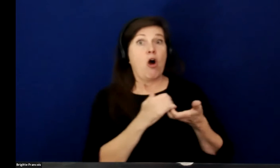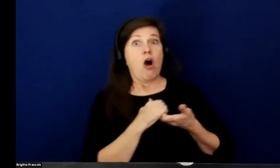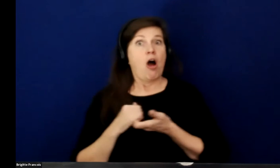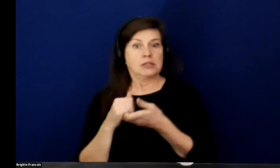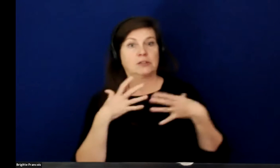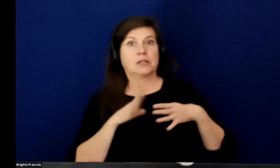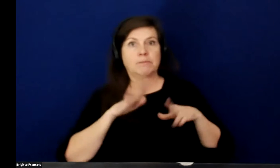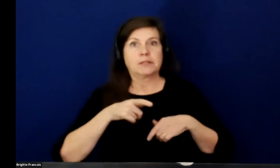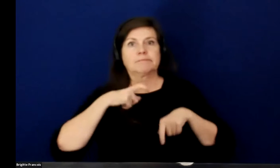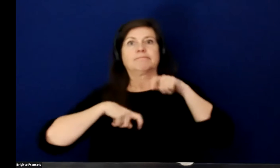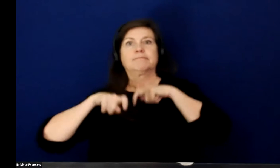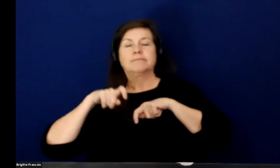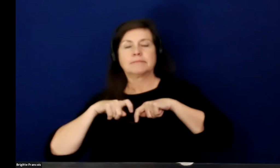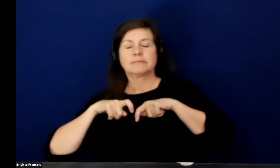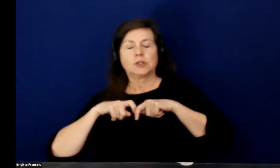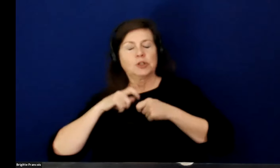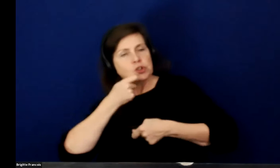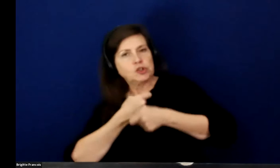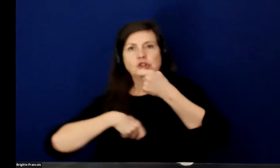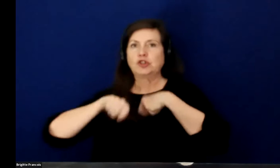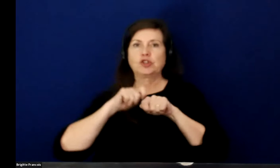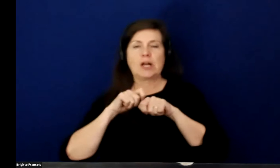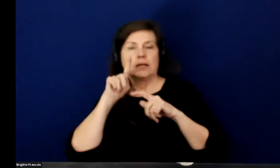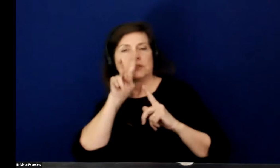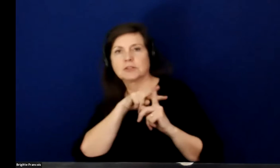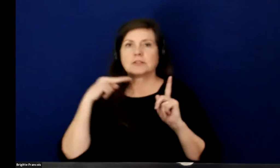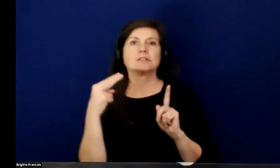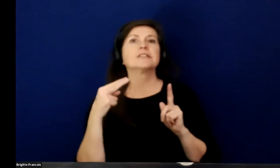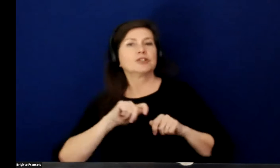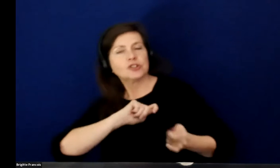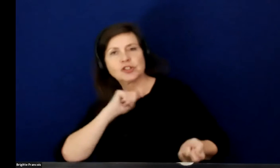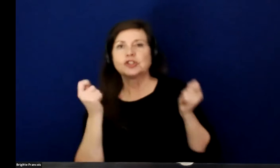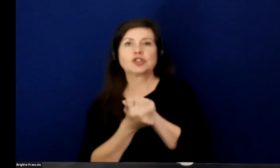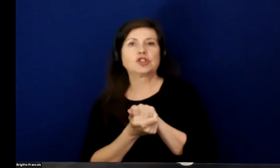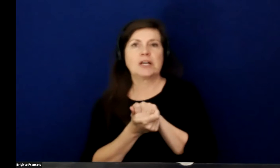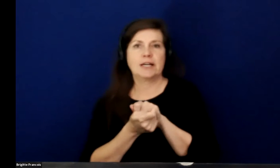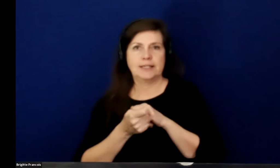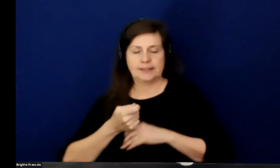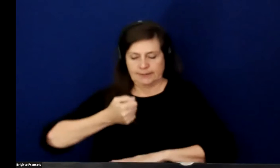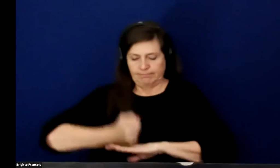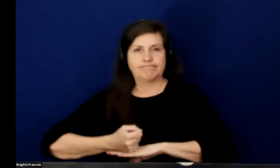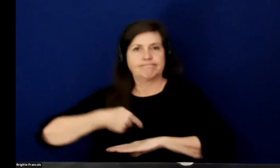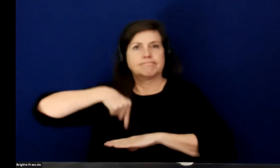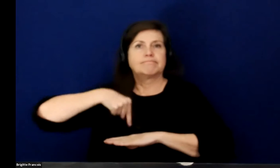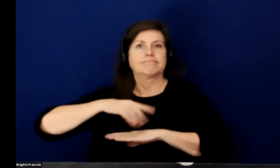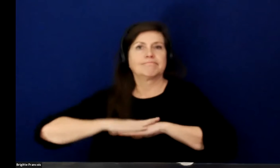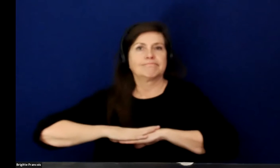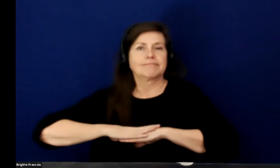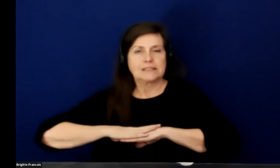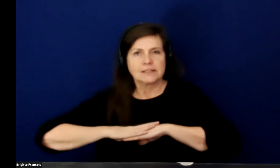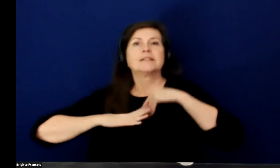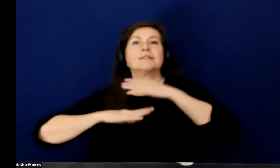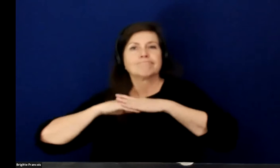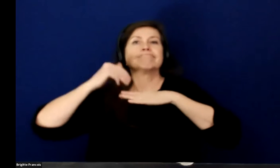organization if we got the feedback in this way instead of that way, or, you know, so it's sometimes a very internal perspective. And then in that